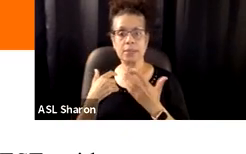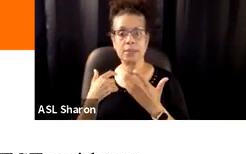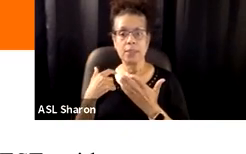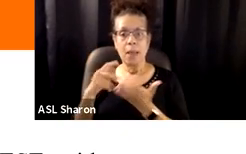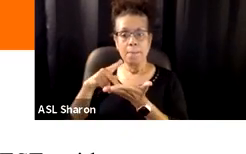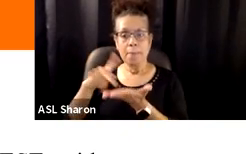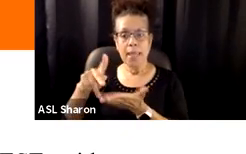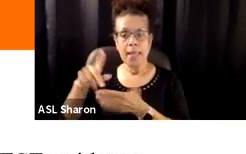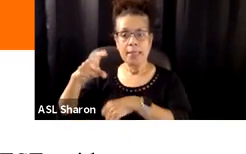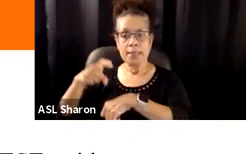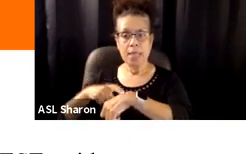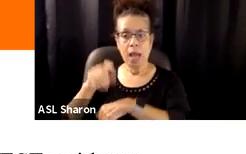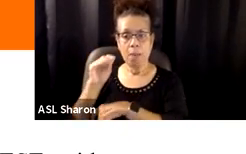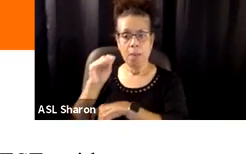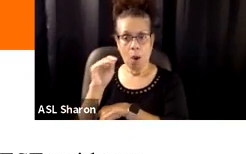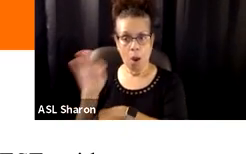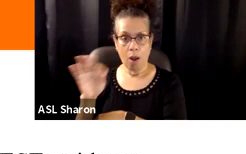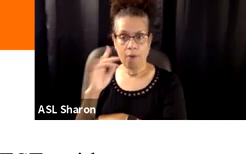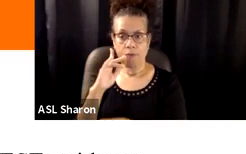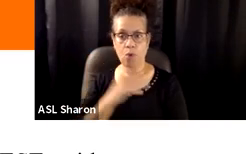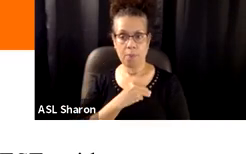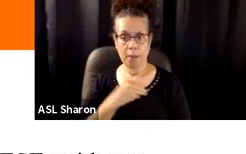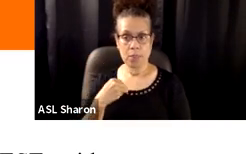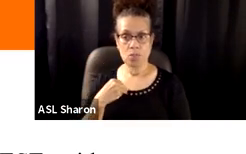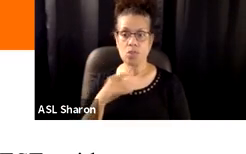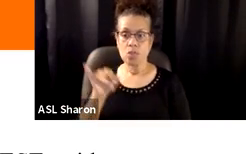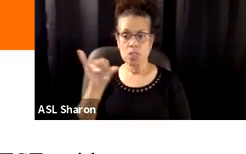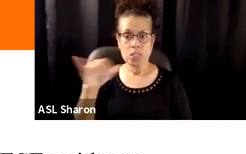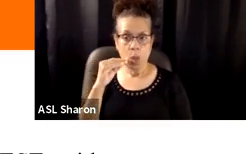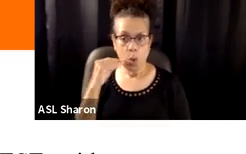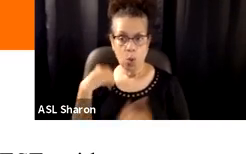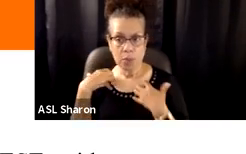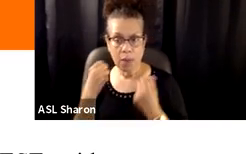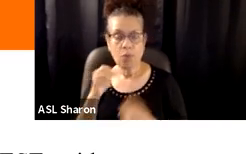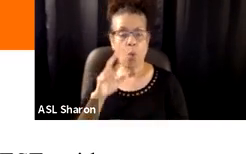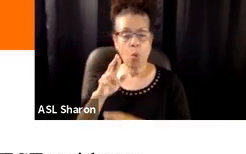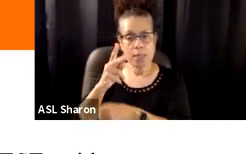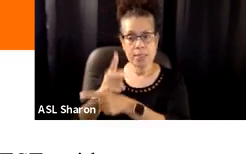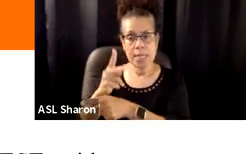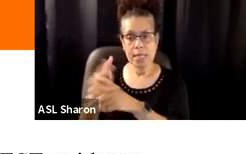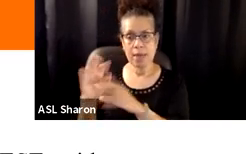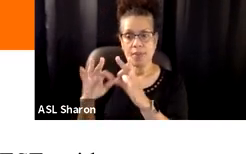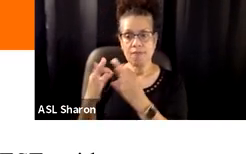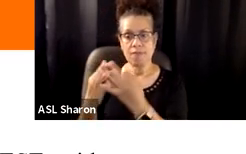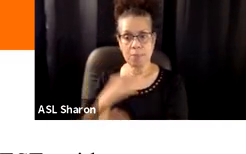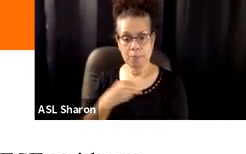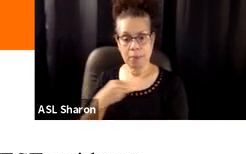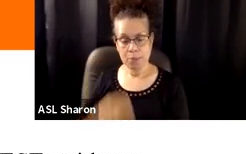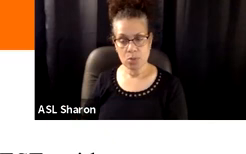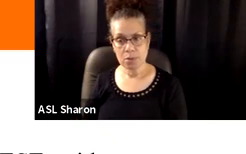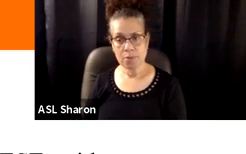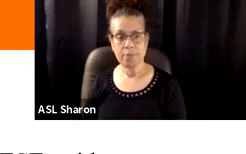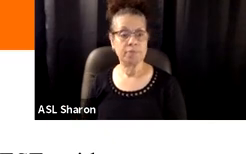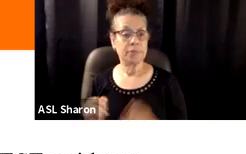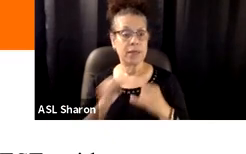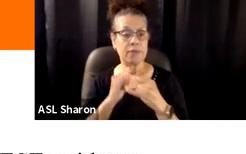time off opportunities for btu members to recover or to care for dependents who are recovering from colby and finally